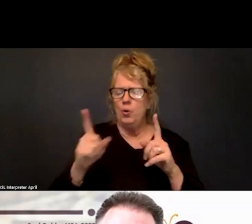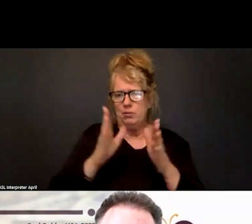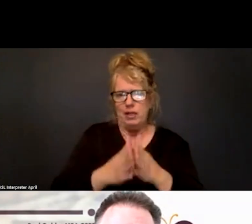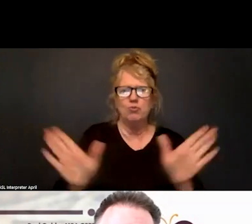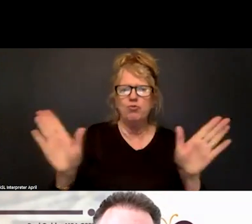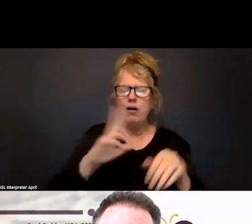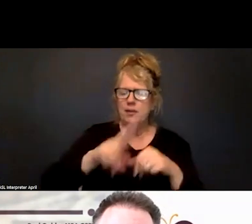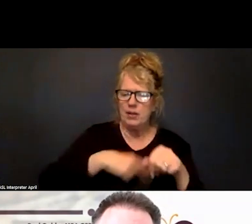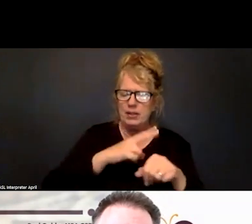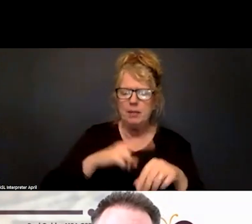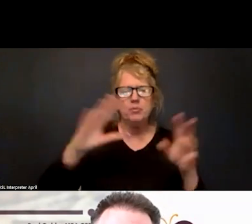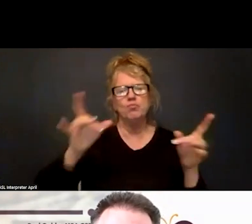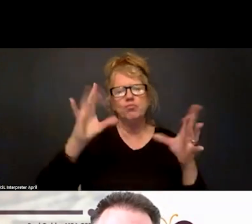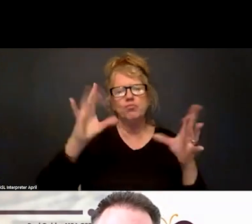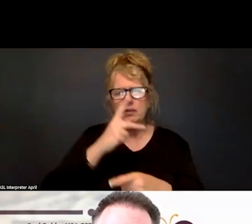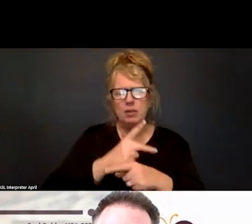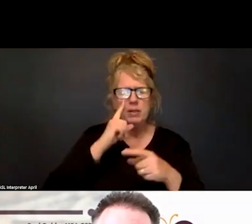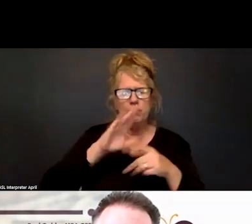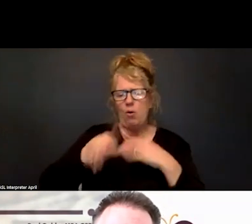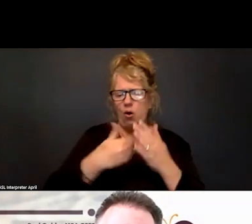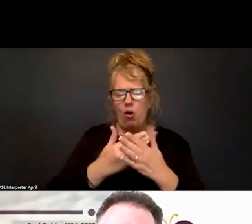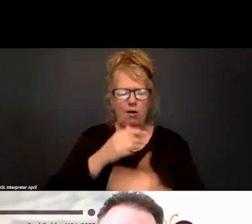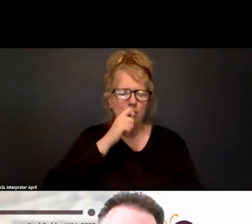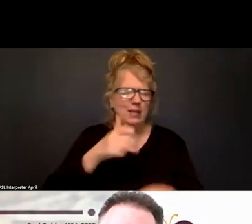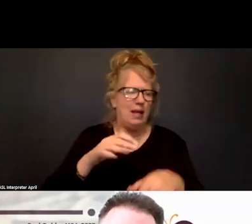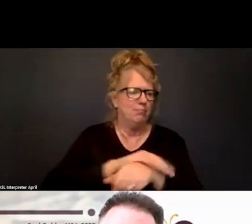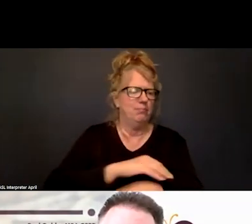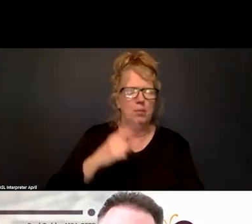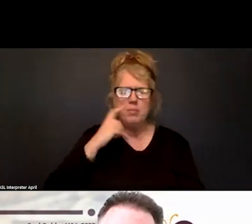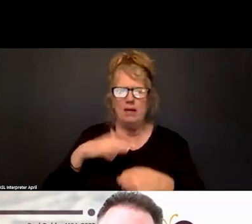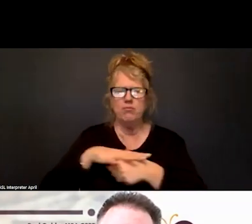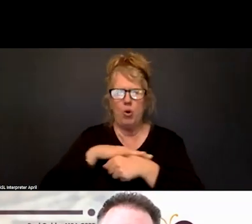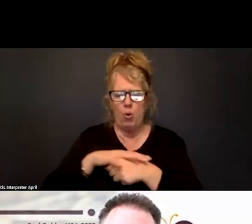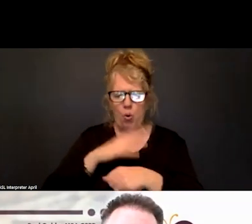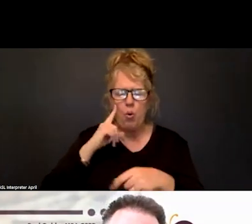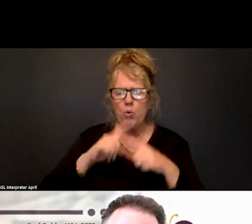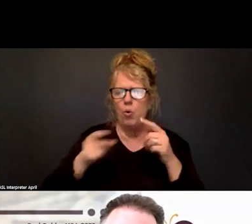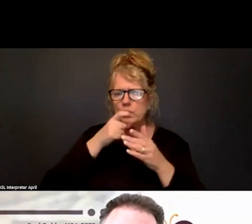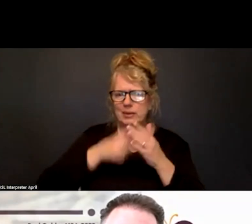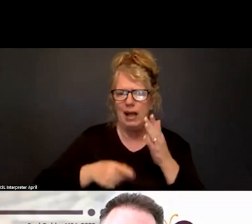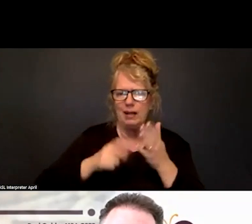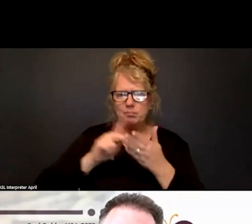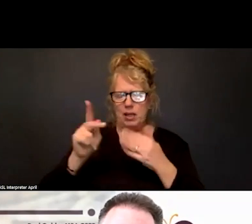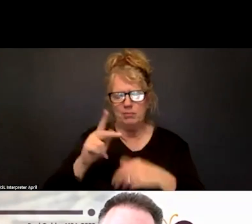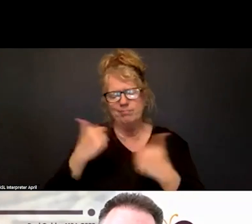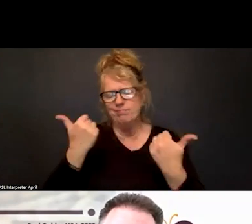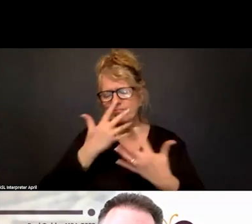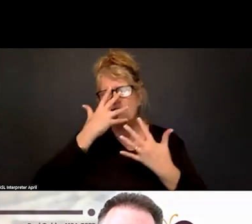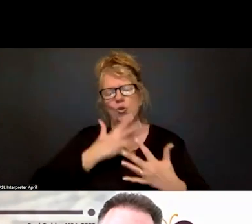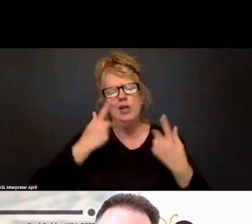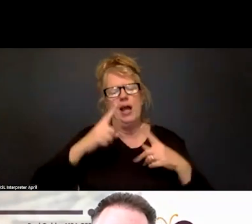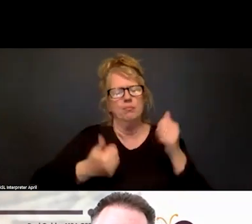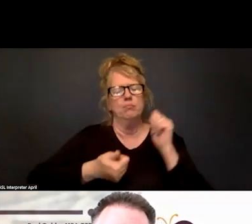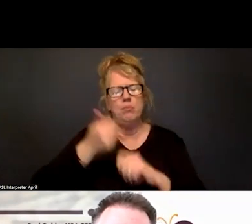look, crisis care gets paid by all payers. This shouldn't be covered solely by local taxpayers, which is unfortunately what happens for most communities